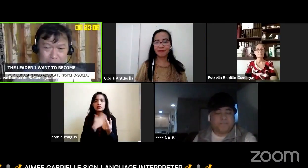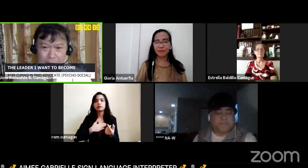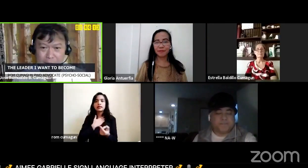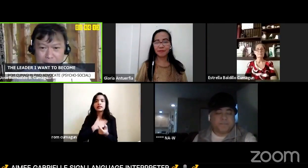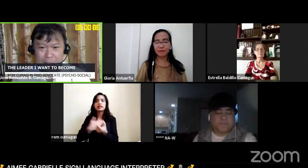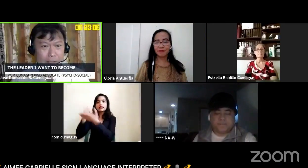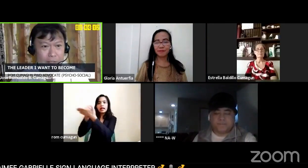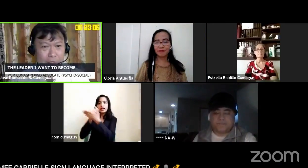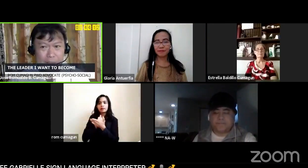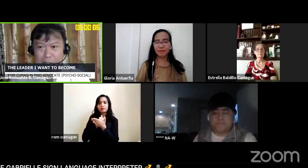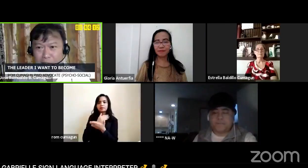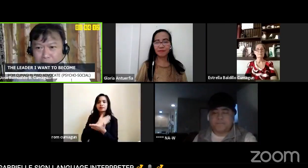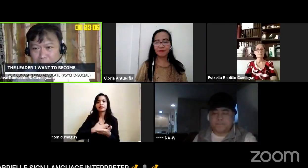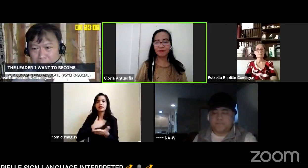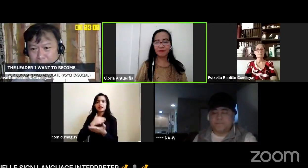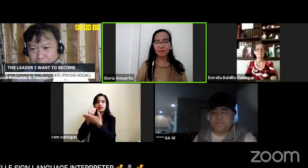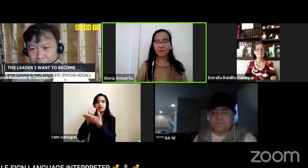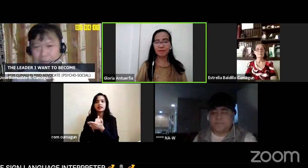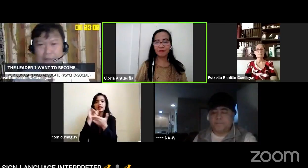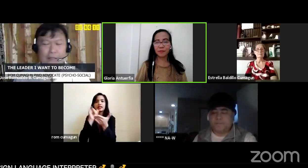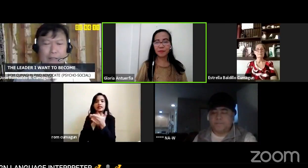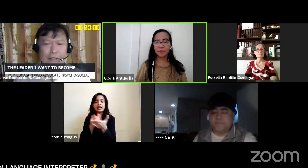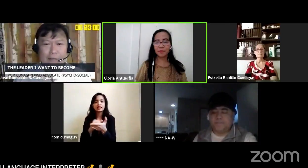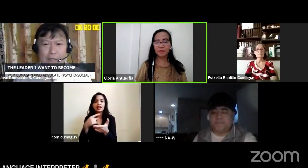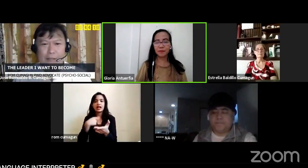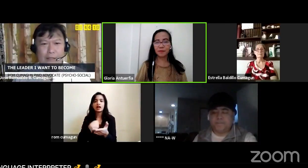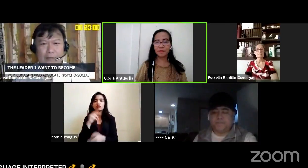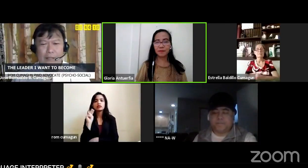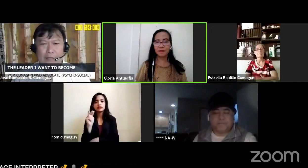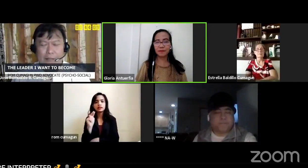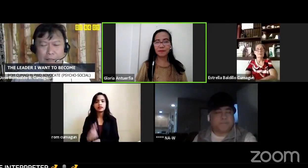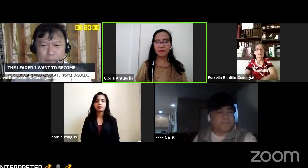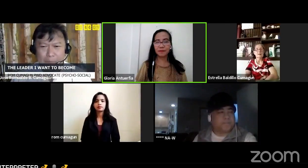me achieve this. Okay, these are the things that I need.